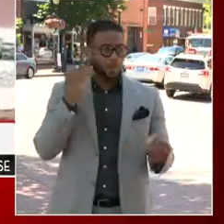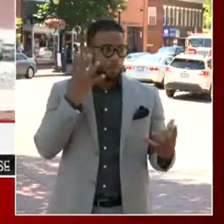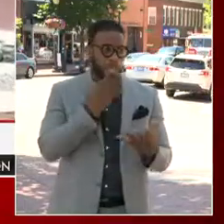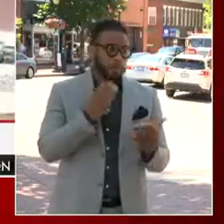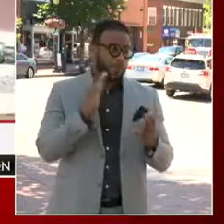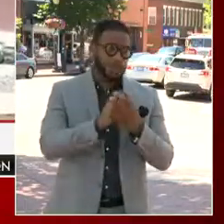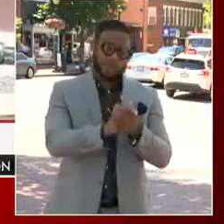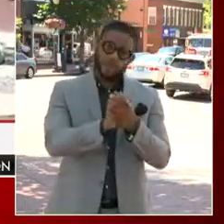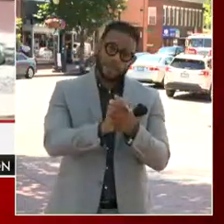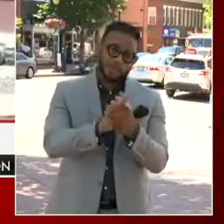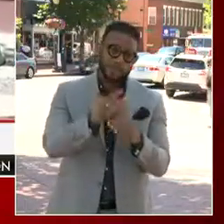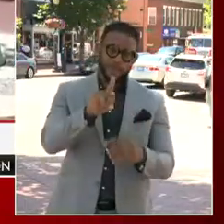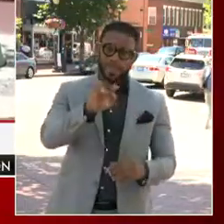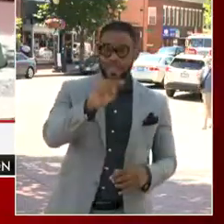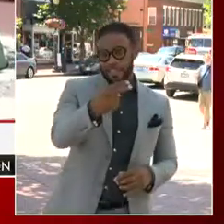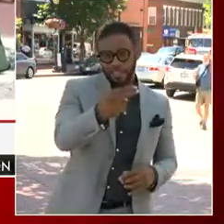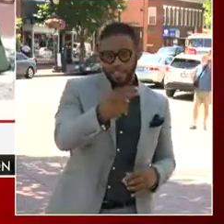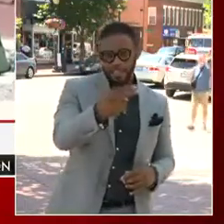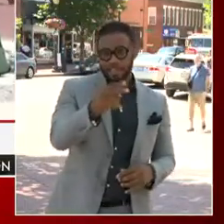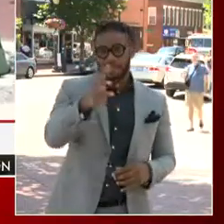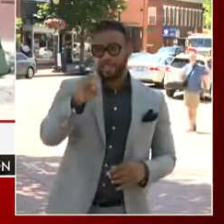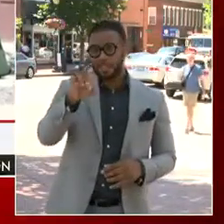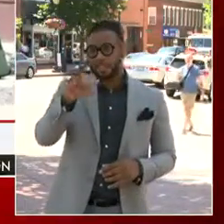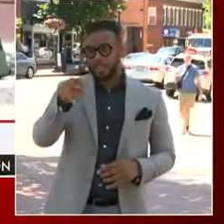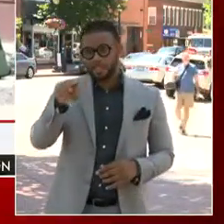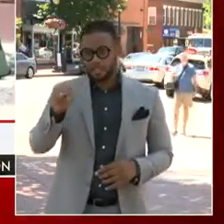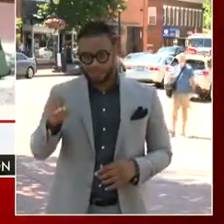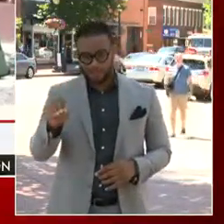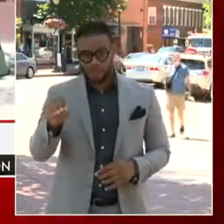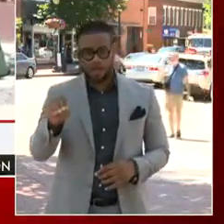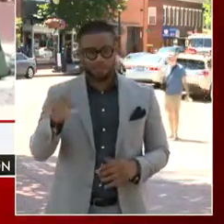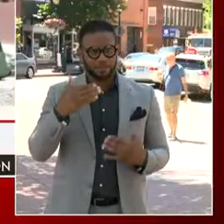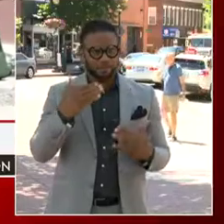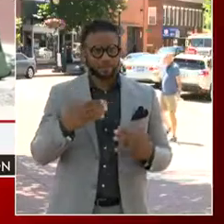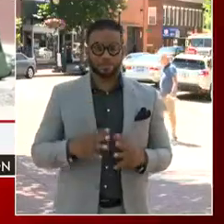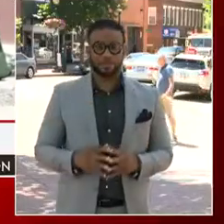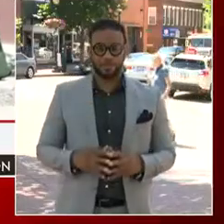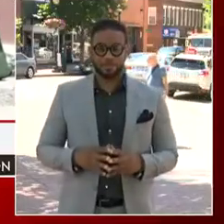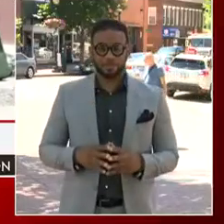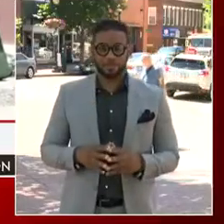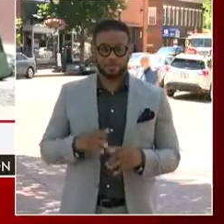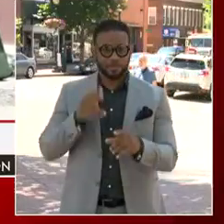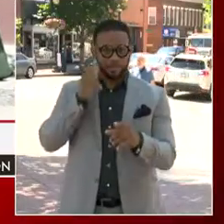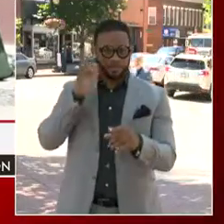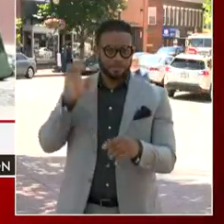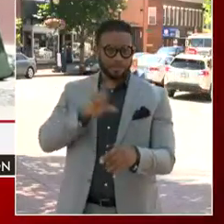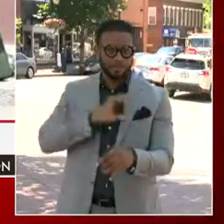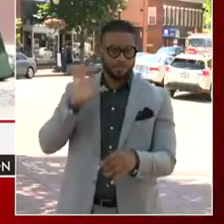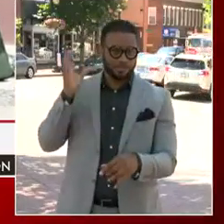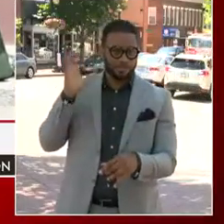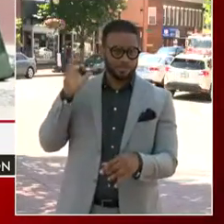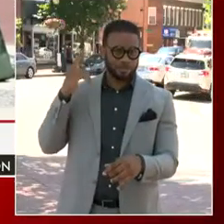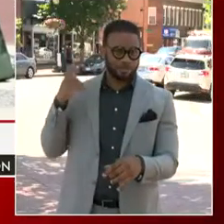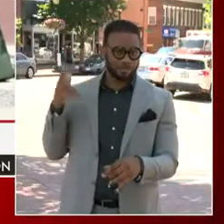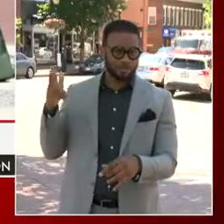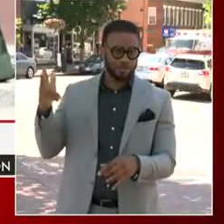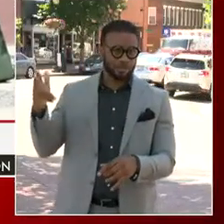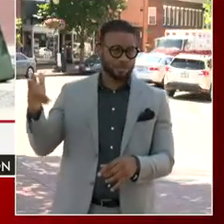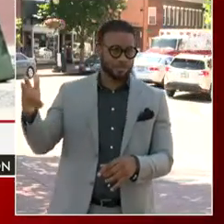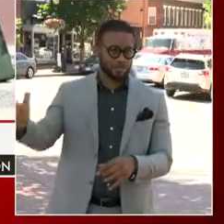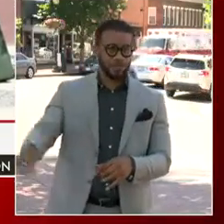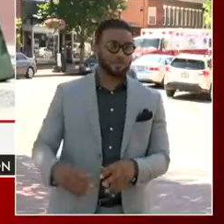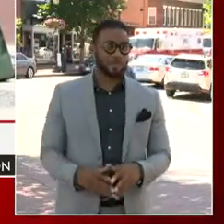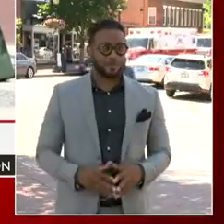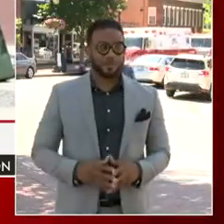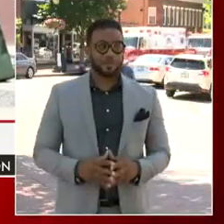so congratulations to Keith and to Delano. I really like this park. It's beautiful. Again, my name is Everett Lott, and